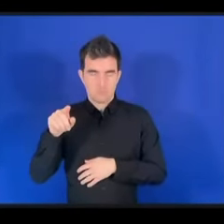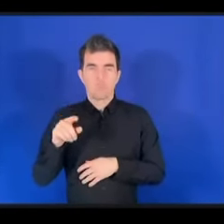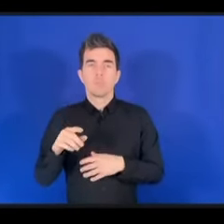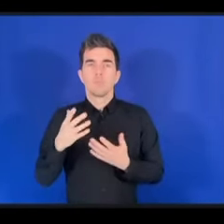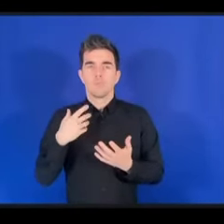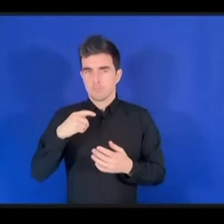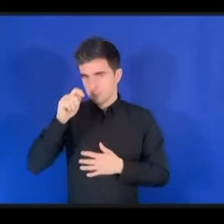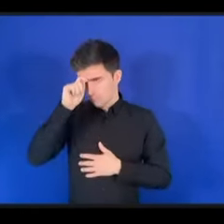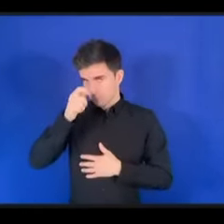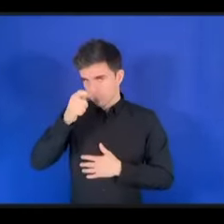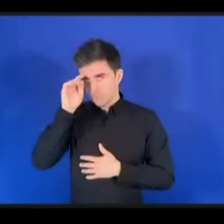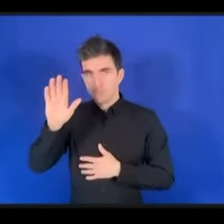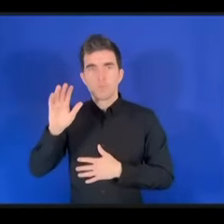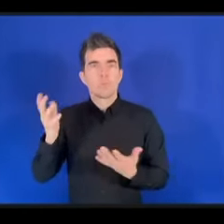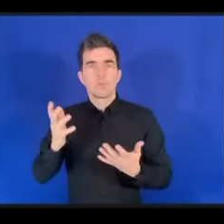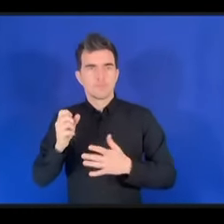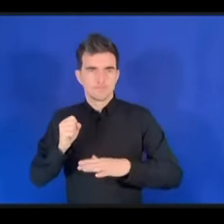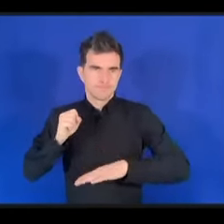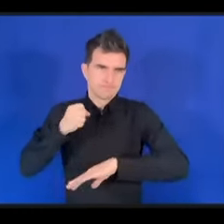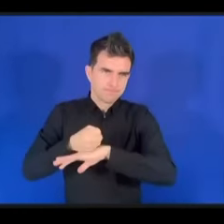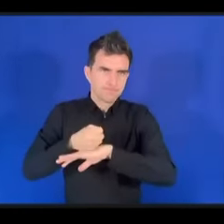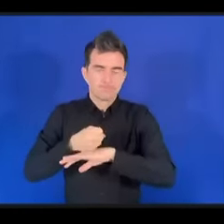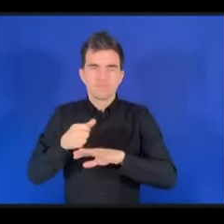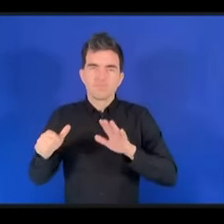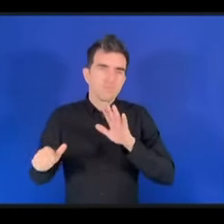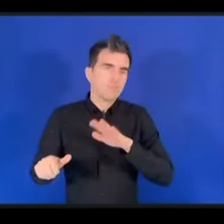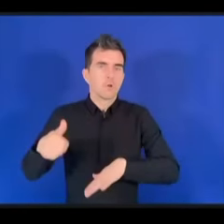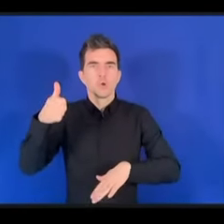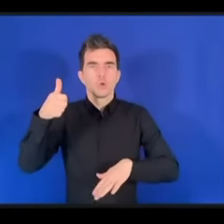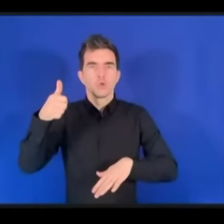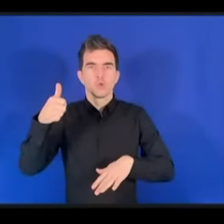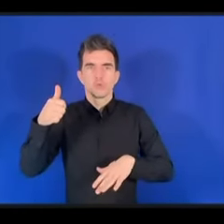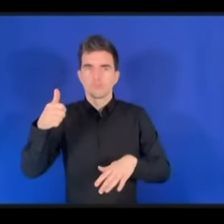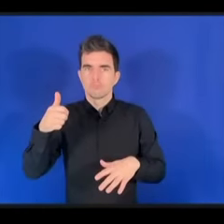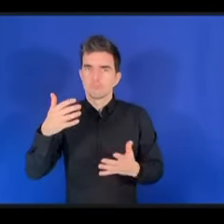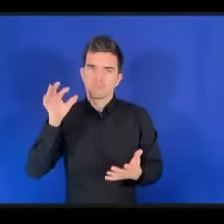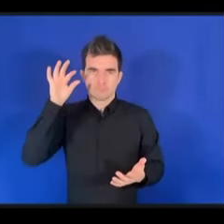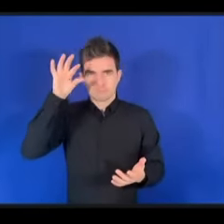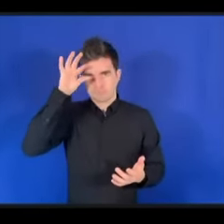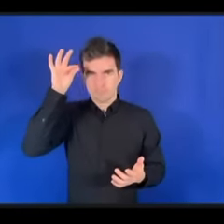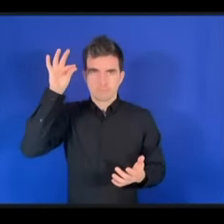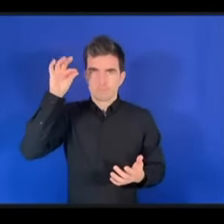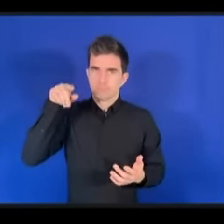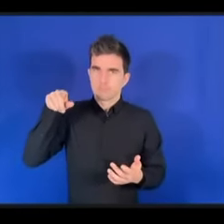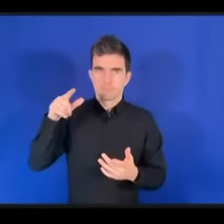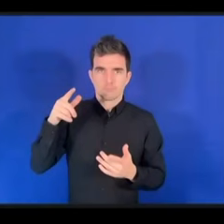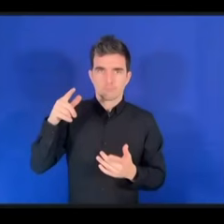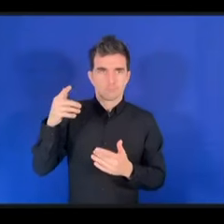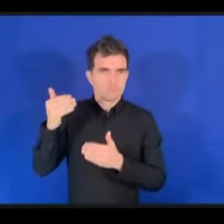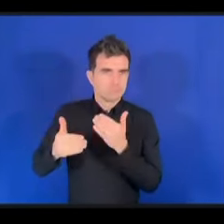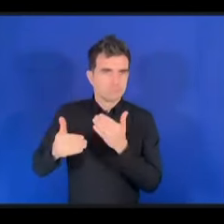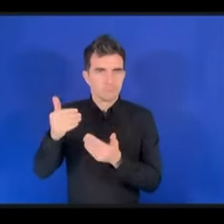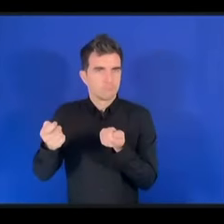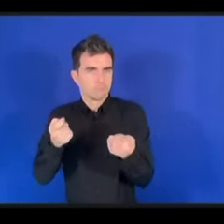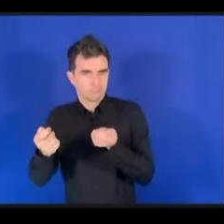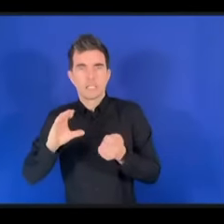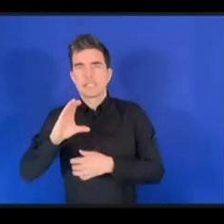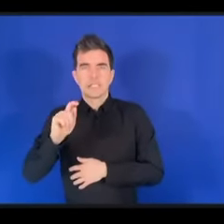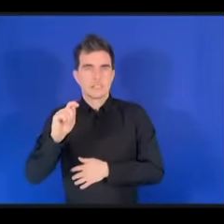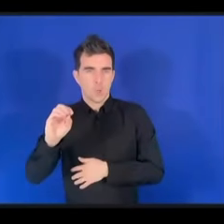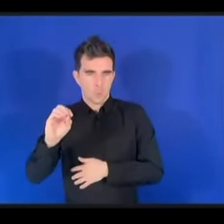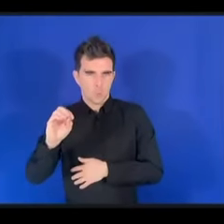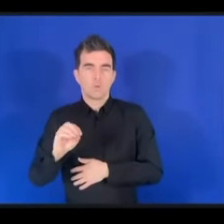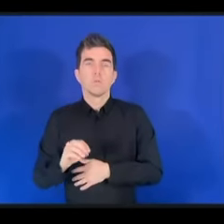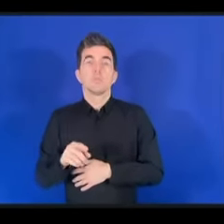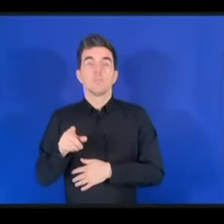well, the first female of the CTO's 120-year history. We honored her for